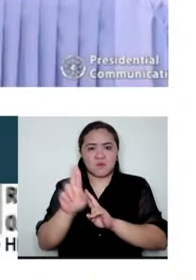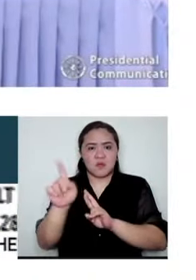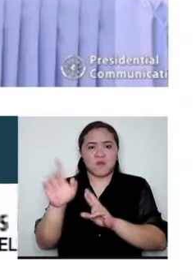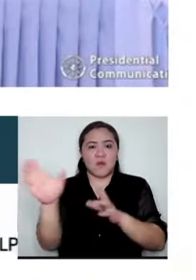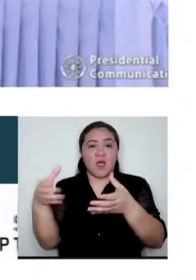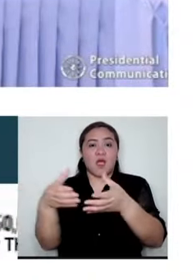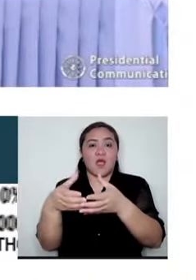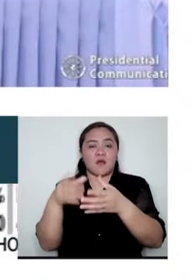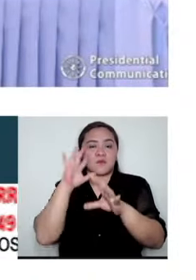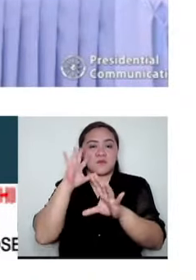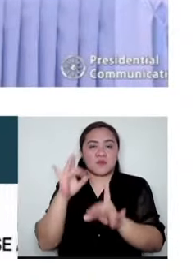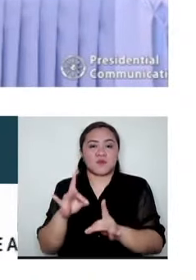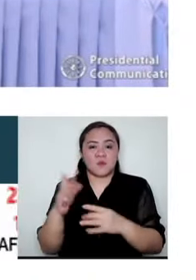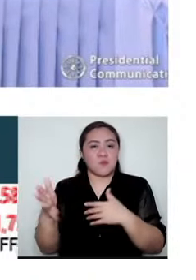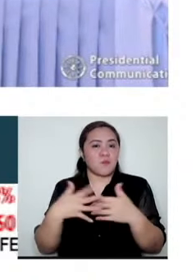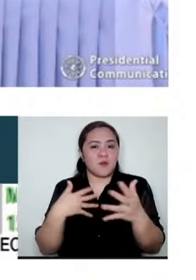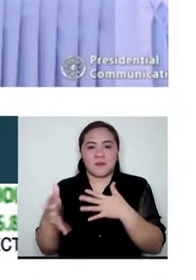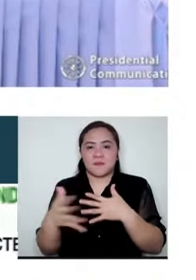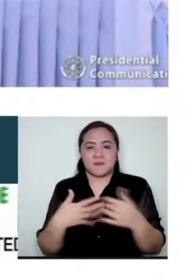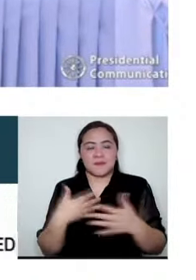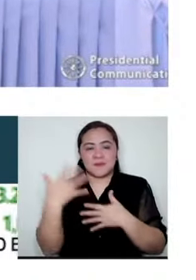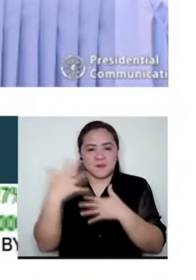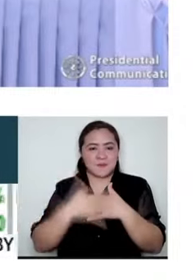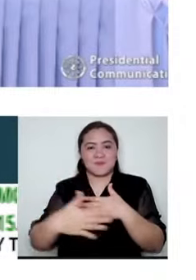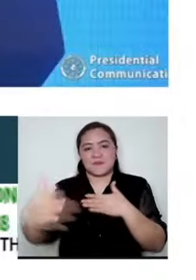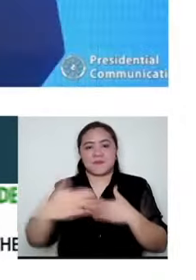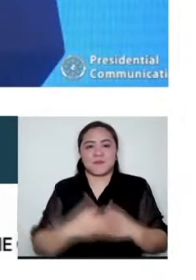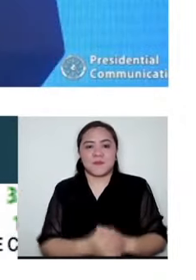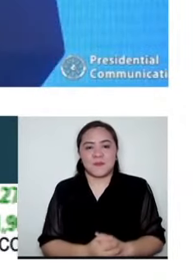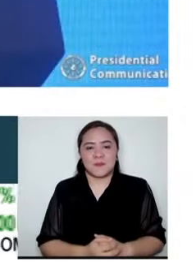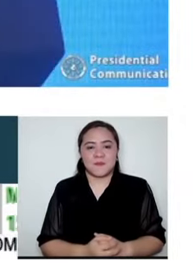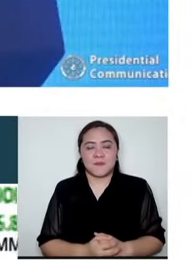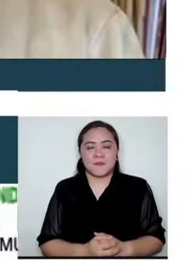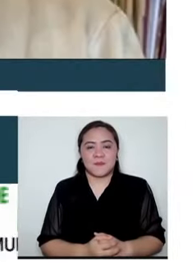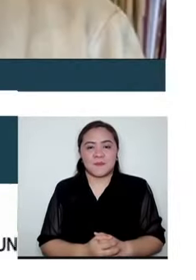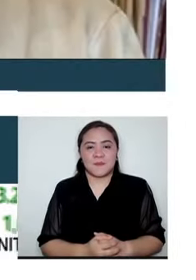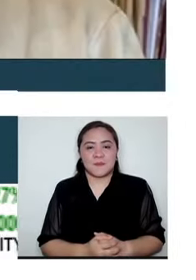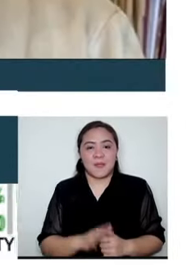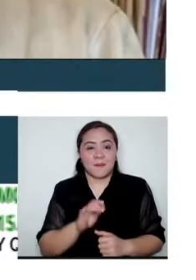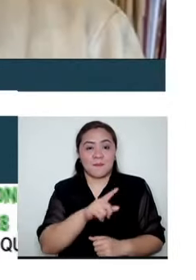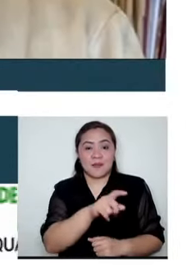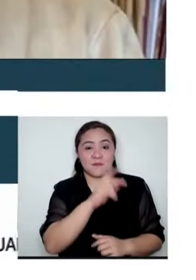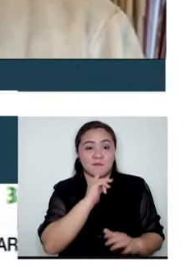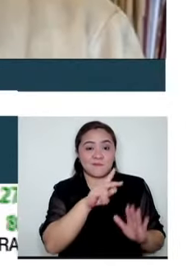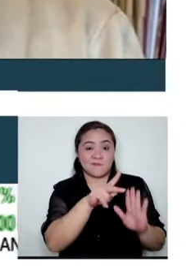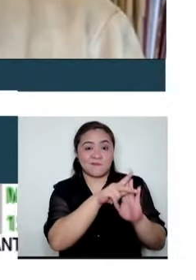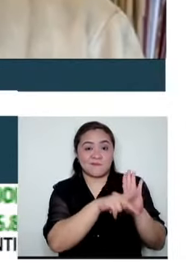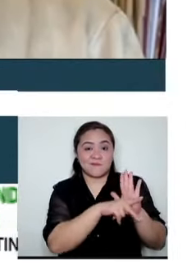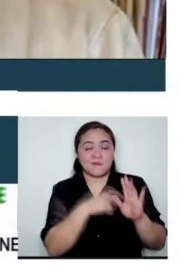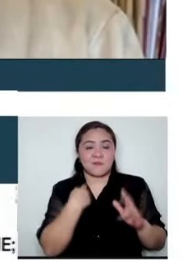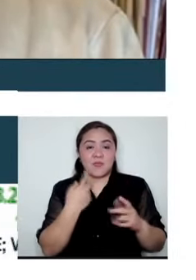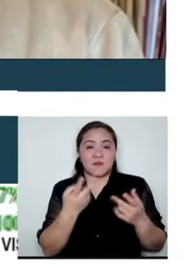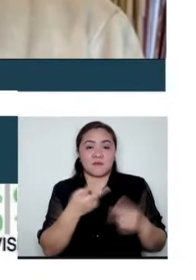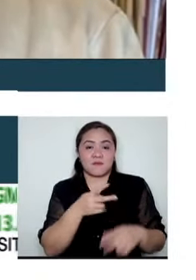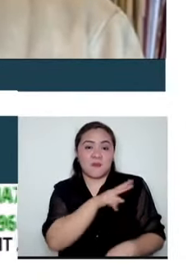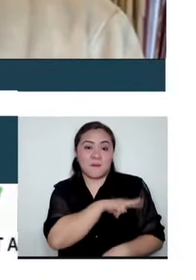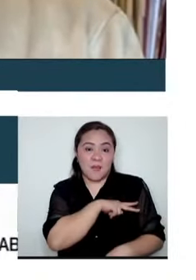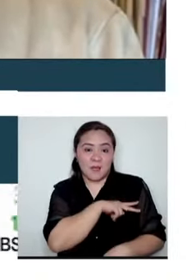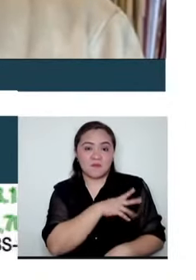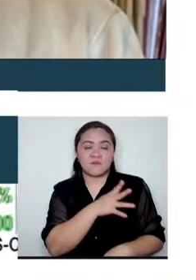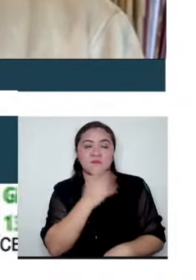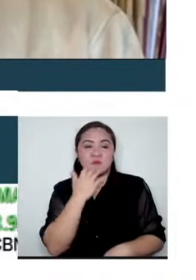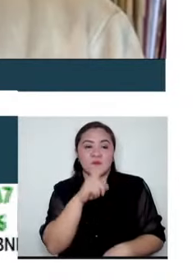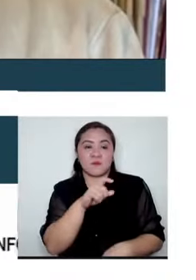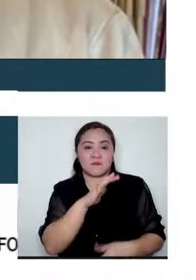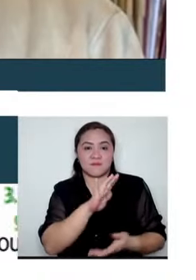decision would be forthcoming, Carmina. So based on your principles and your values, is this a tandem that